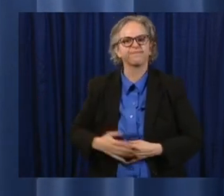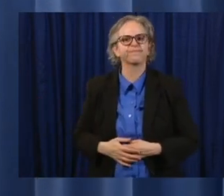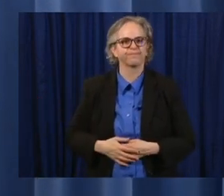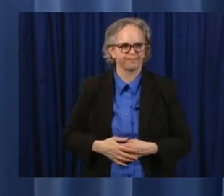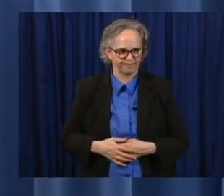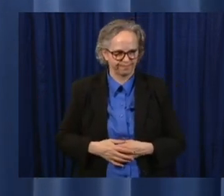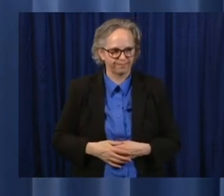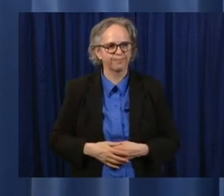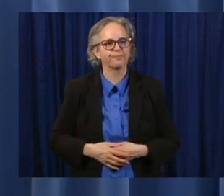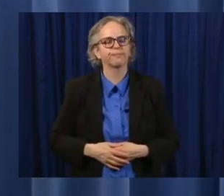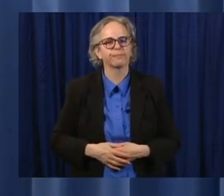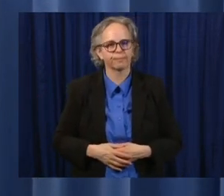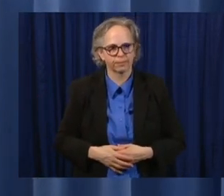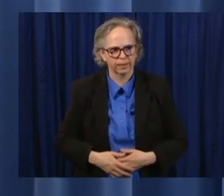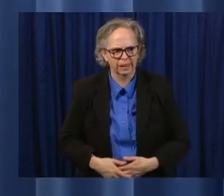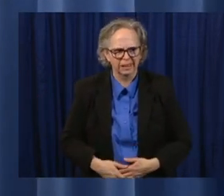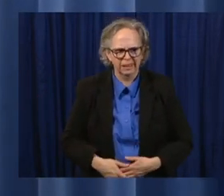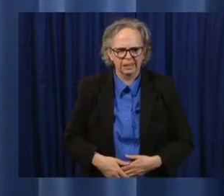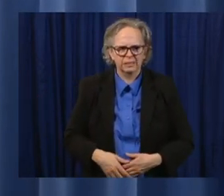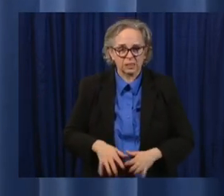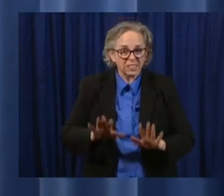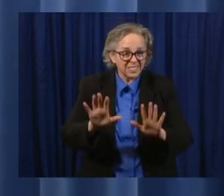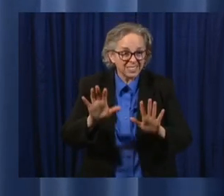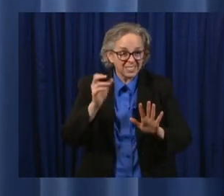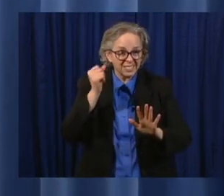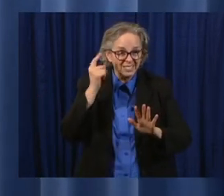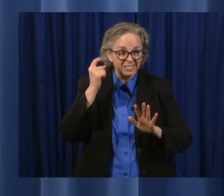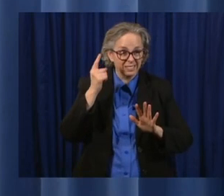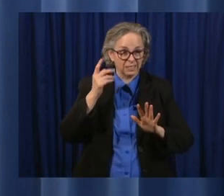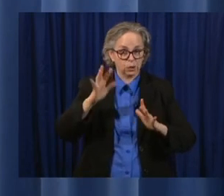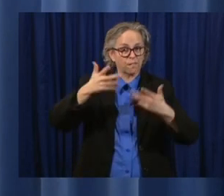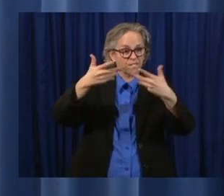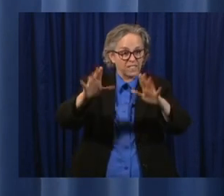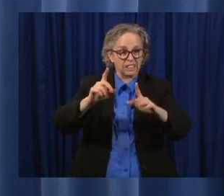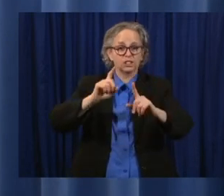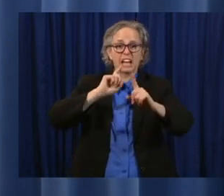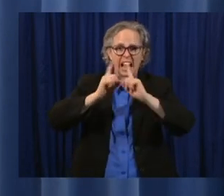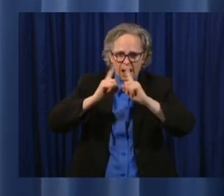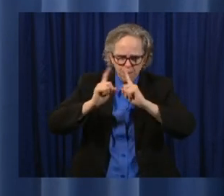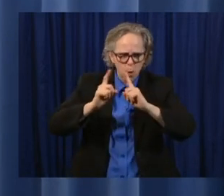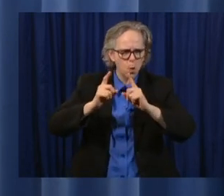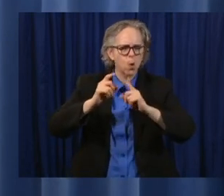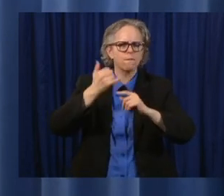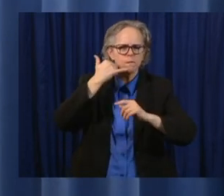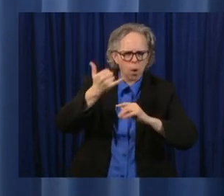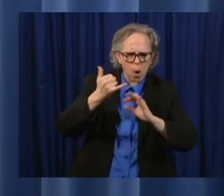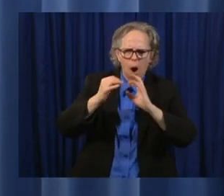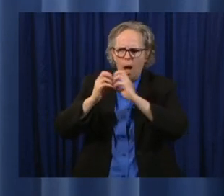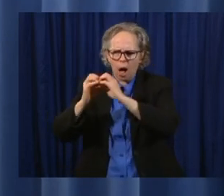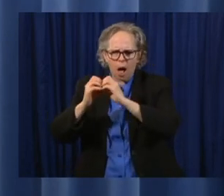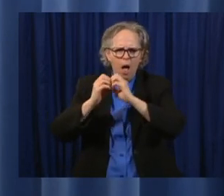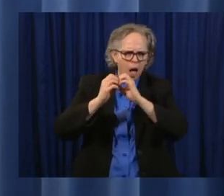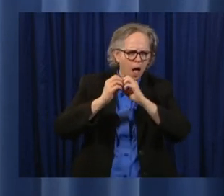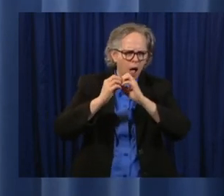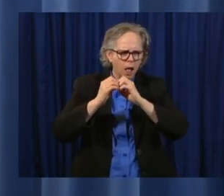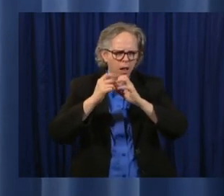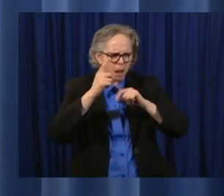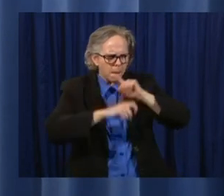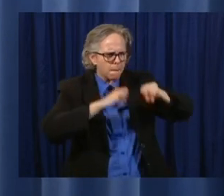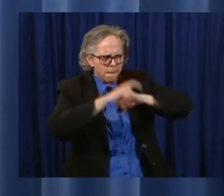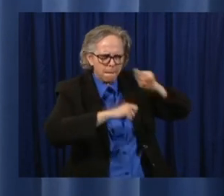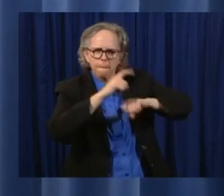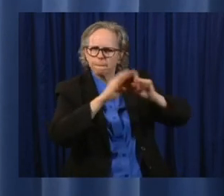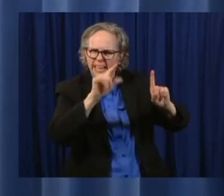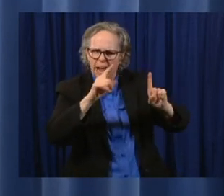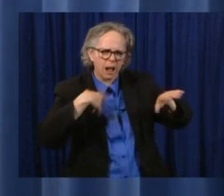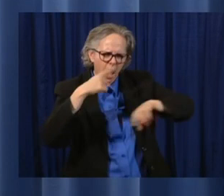what is the standard when this interview is going on with the community health worker with Bill?